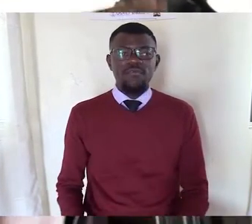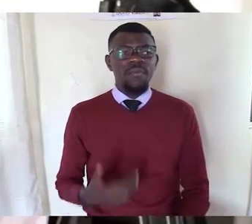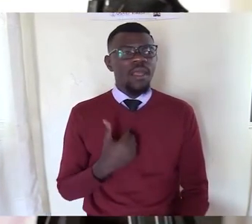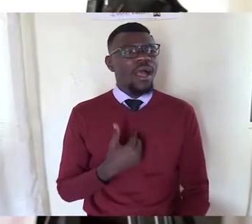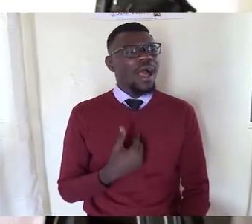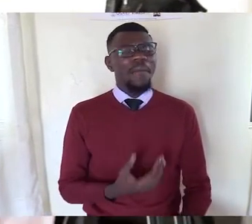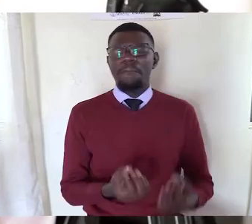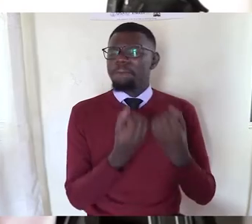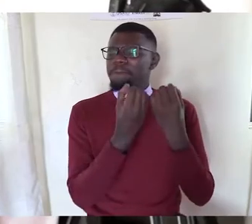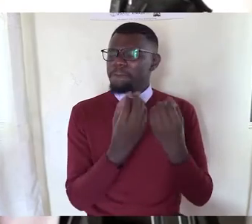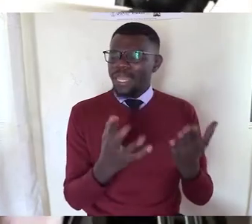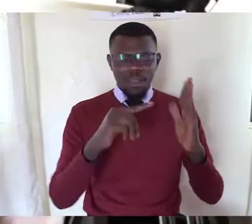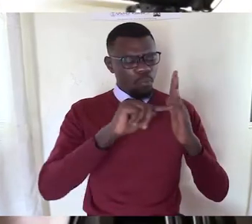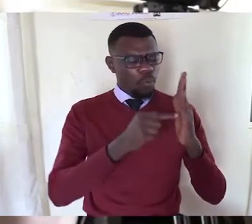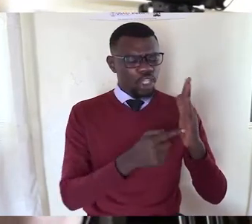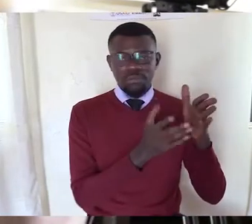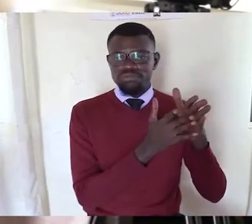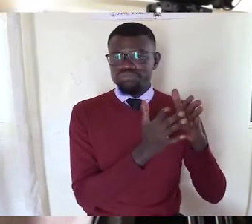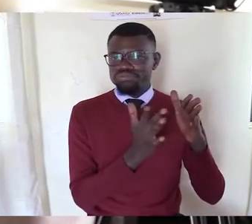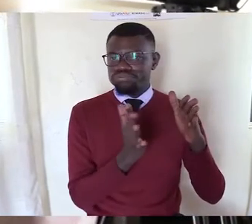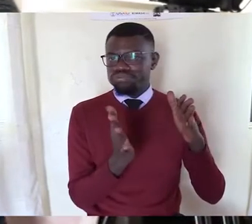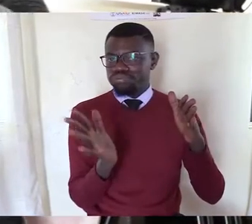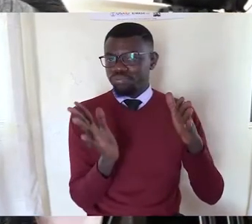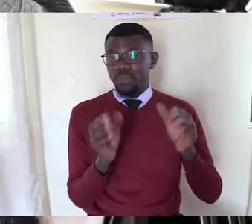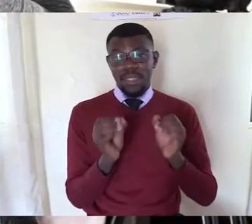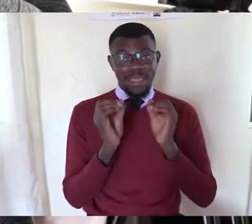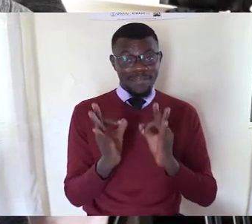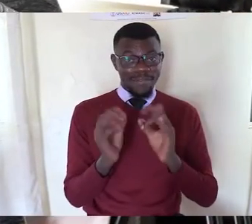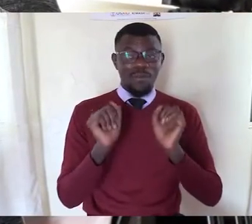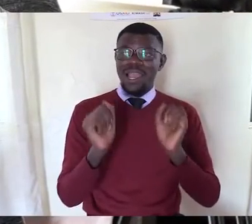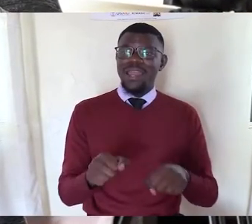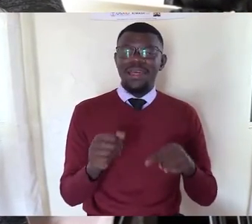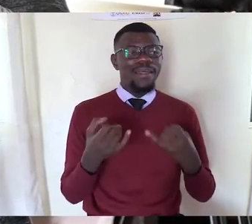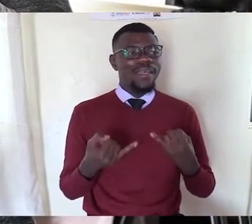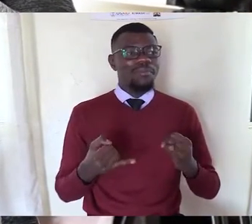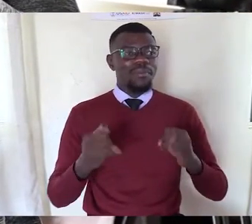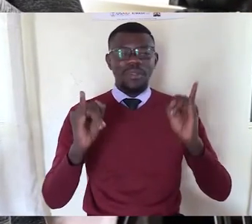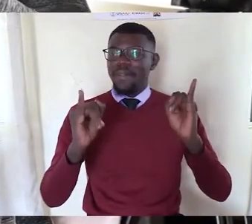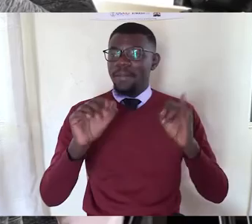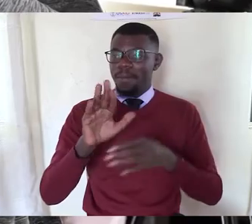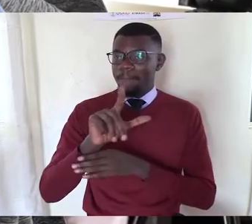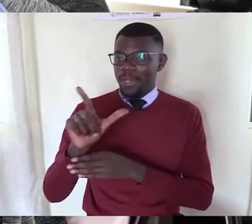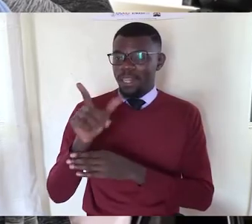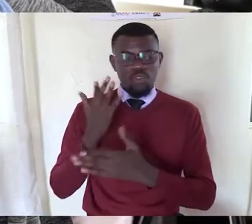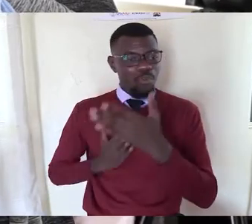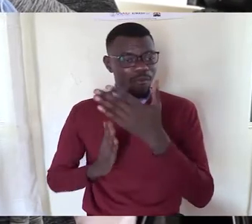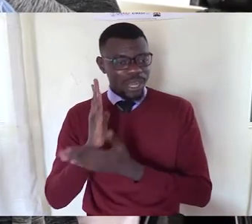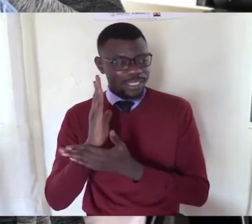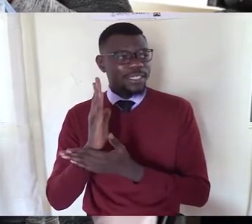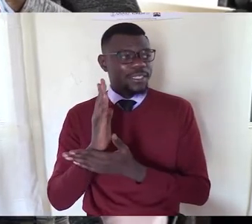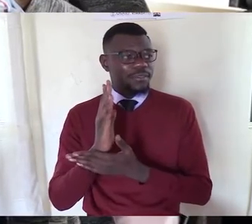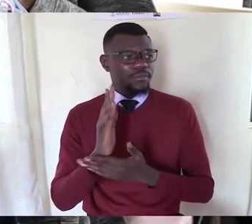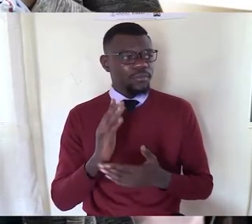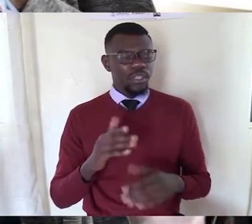many components and protection. If we can be able to implement the Bill of Human Rights, you